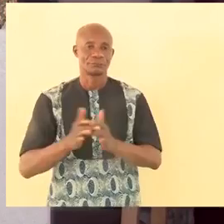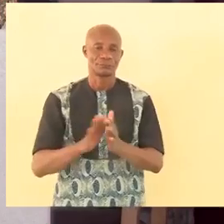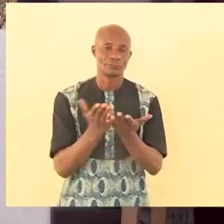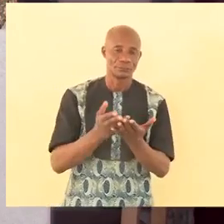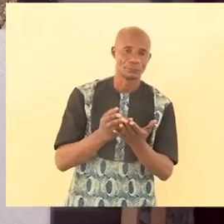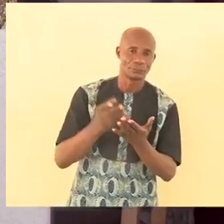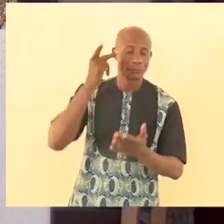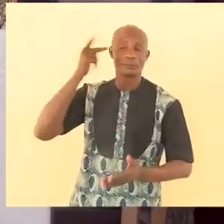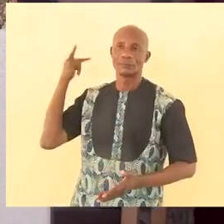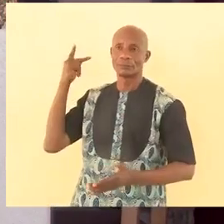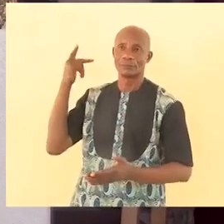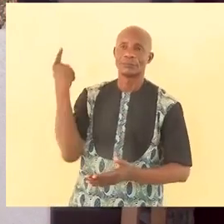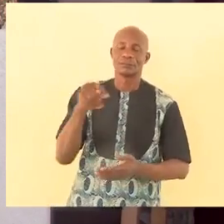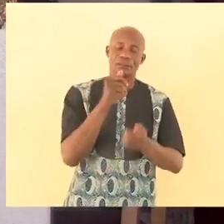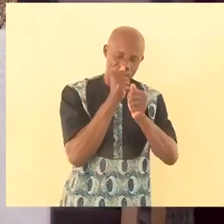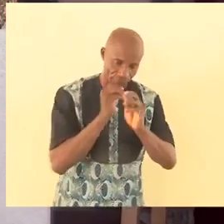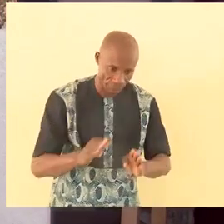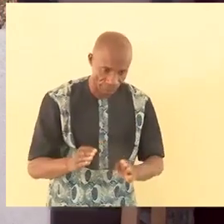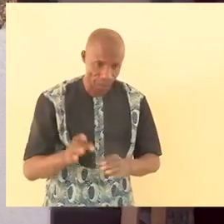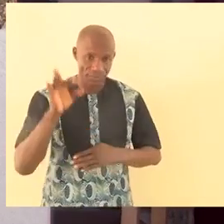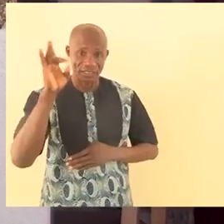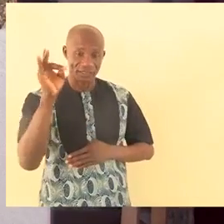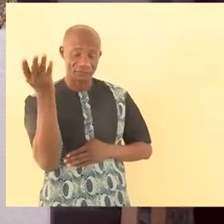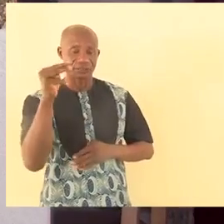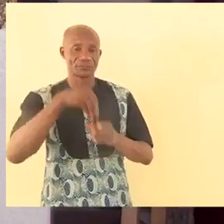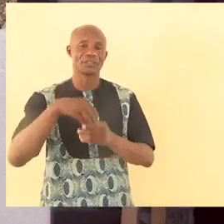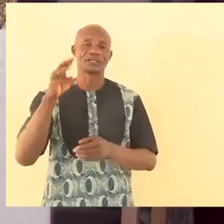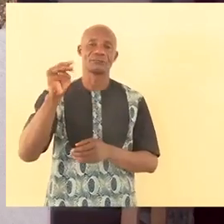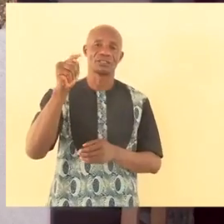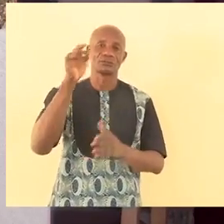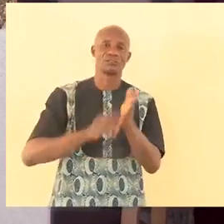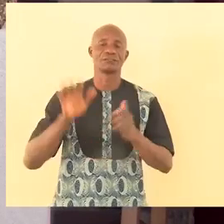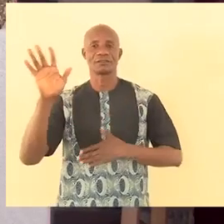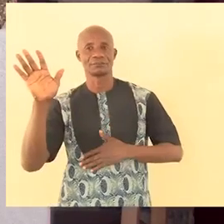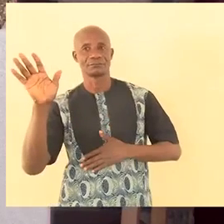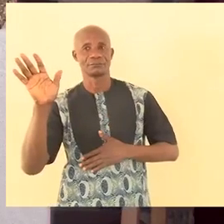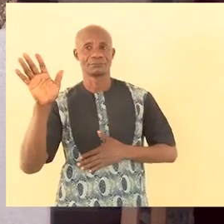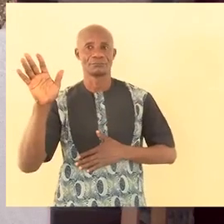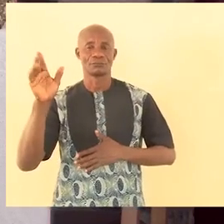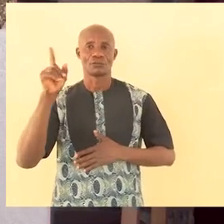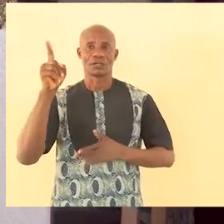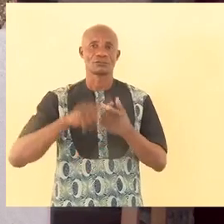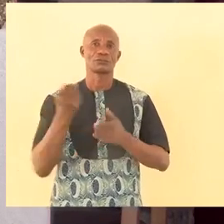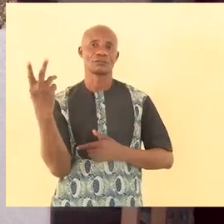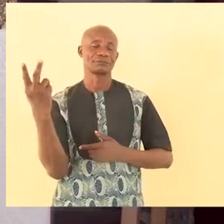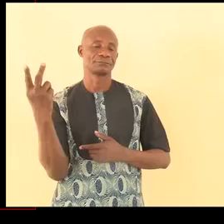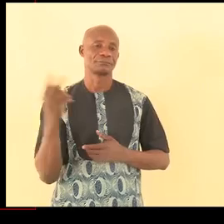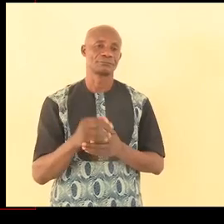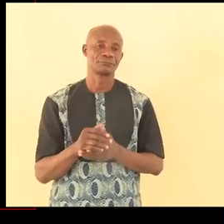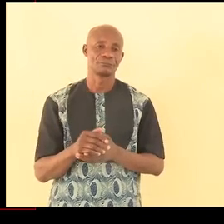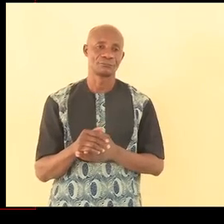Scripture passages for our reflection. The Beatitudes, the eight of them we have in Matthew chapter 5, verses 1 to